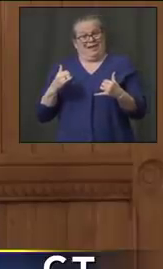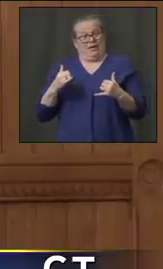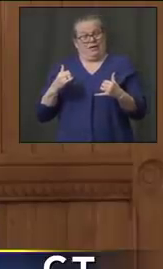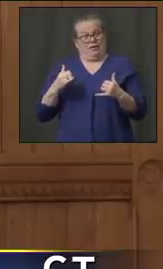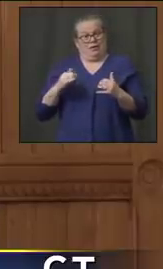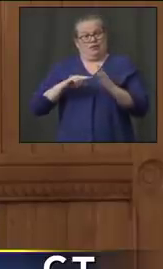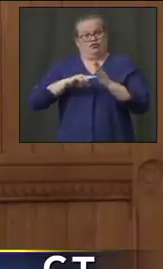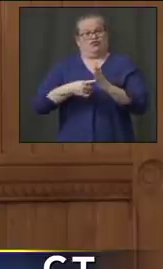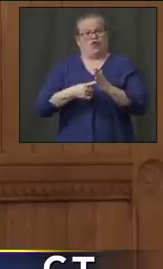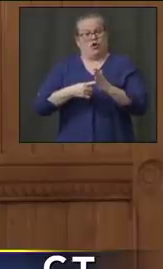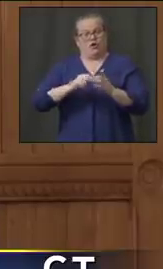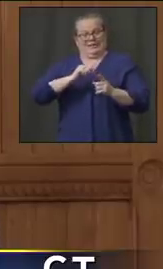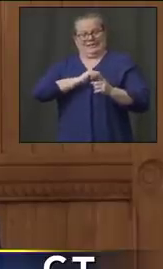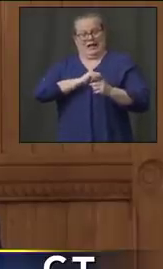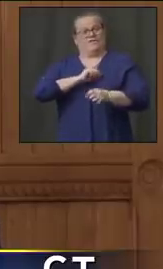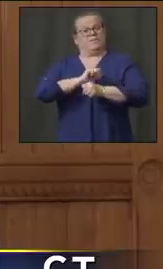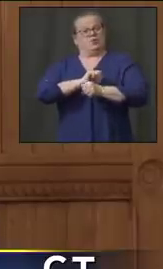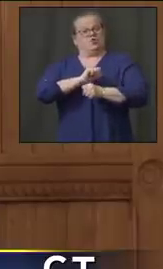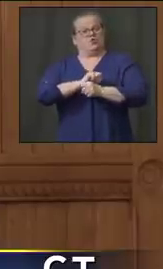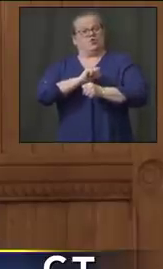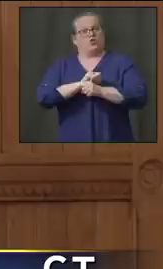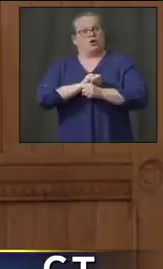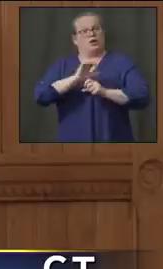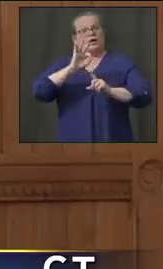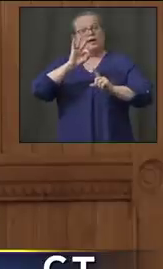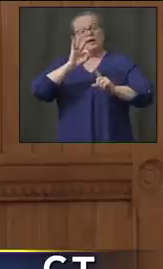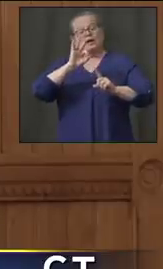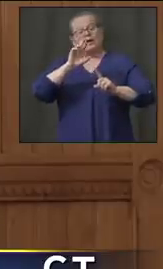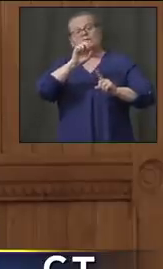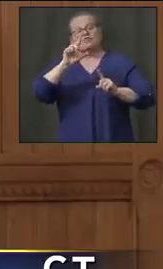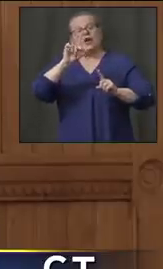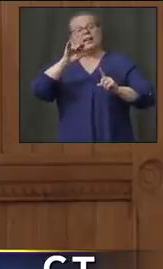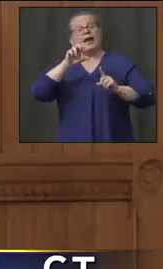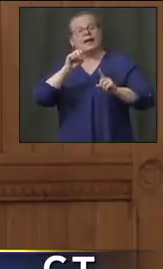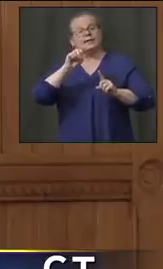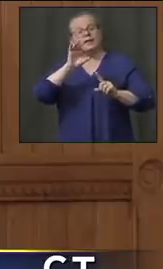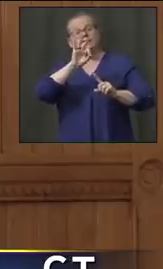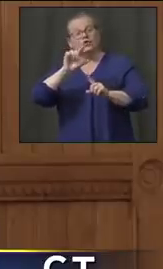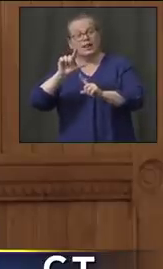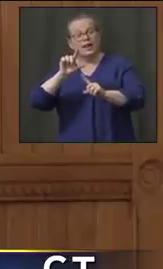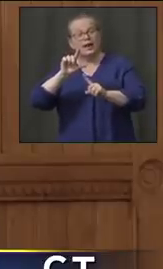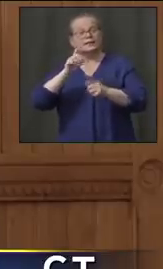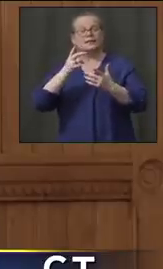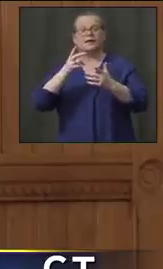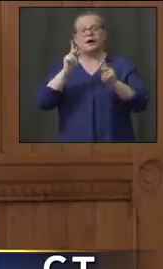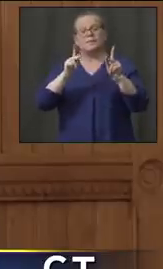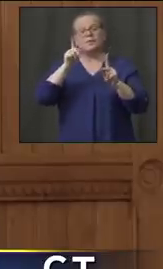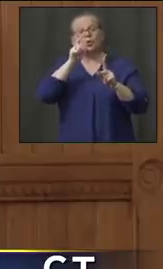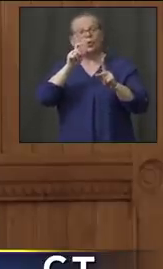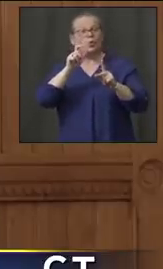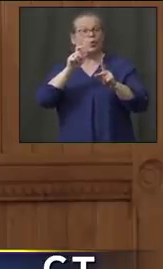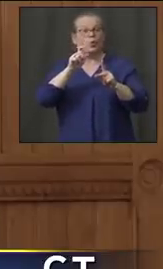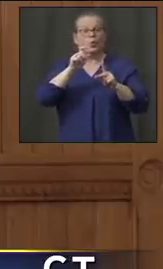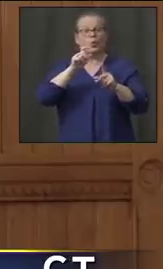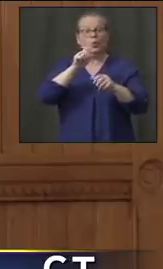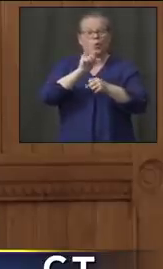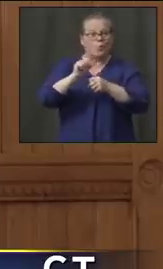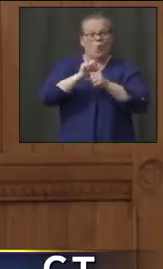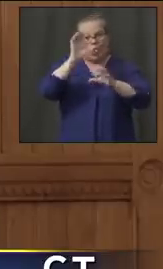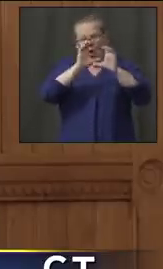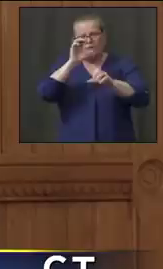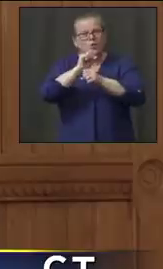for self-employed freelancers, gig economy employers, the pandemic unemployment insurance. So they've made tremendous